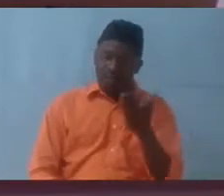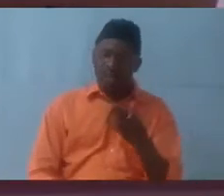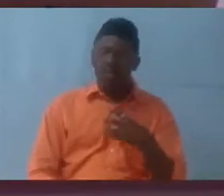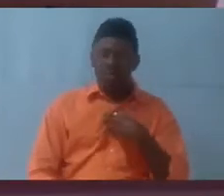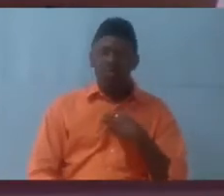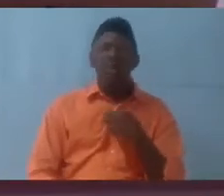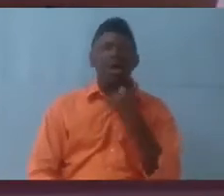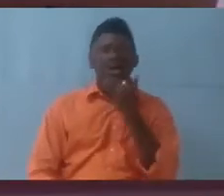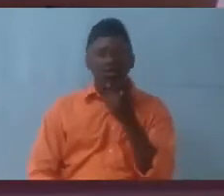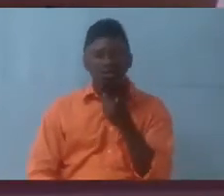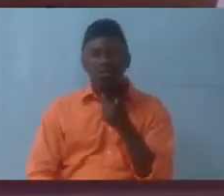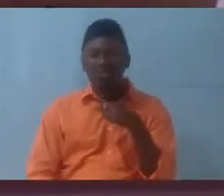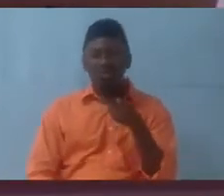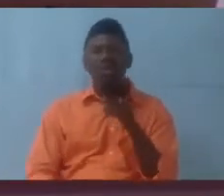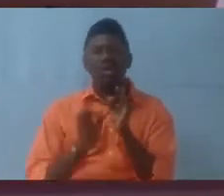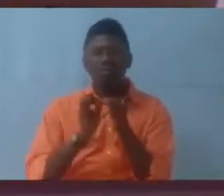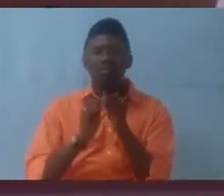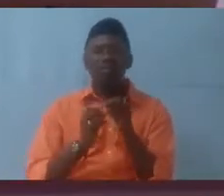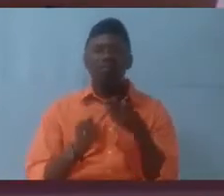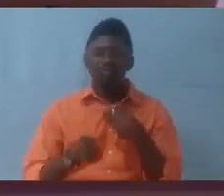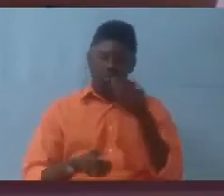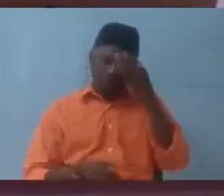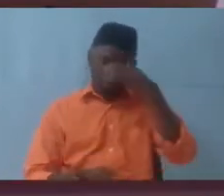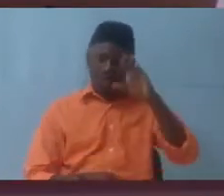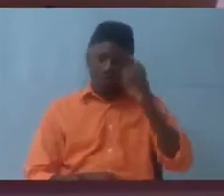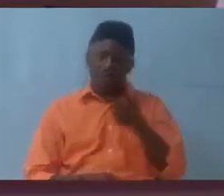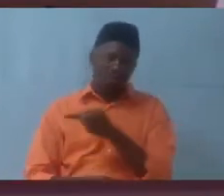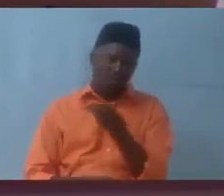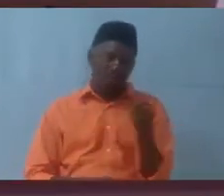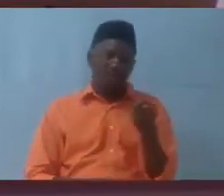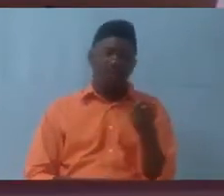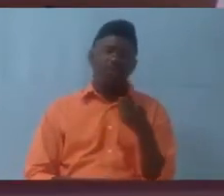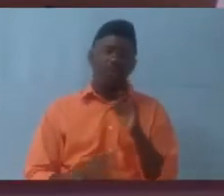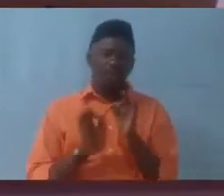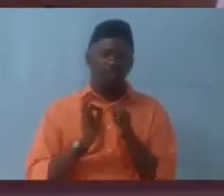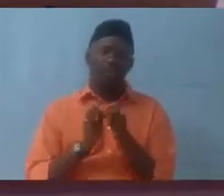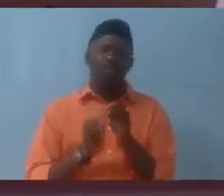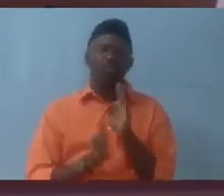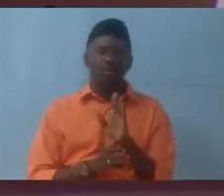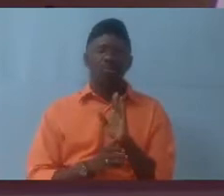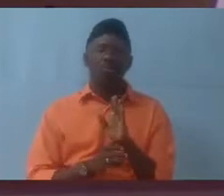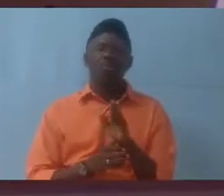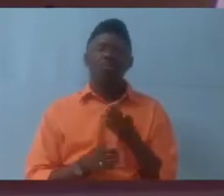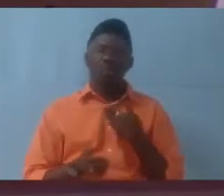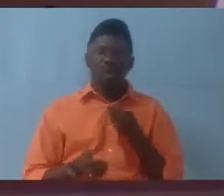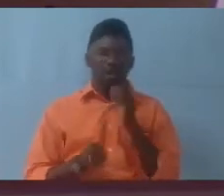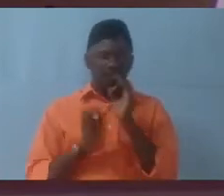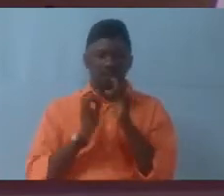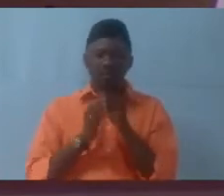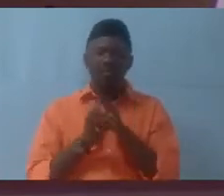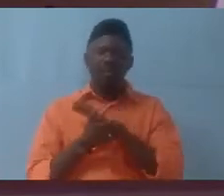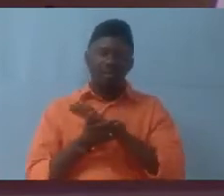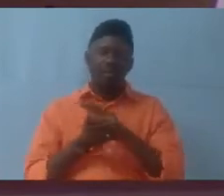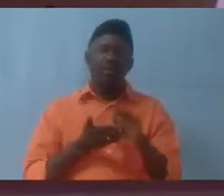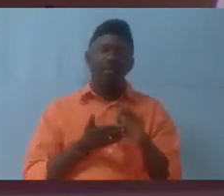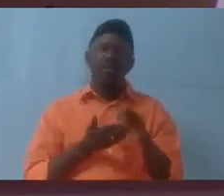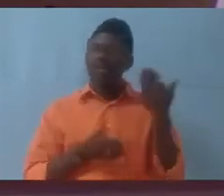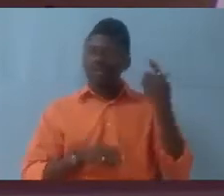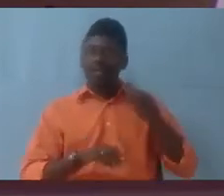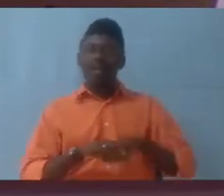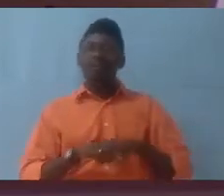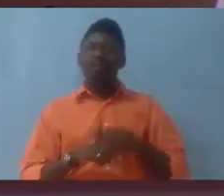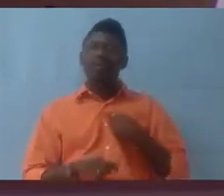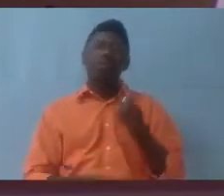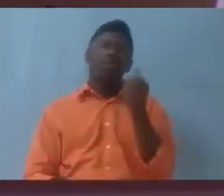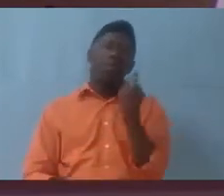explain that to the commission. Adamal doon bëgg laaj pour nga xamal commission bi lolu. But you have said it beautifully that at that time you were the